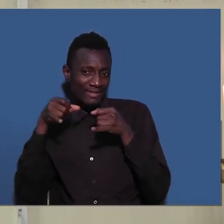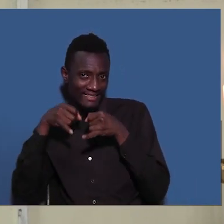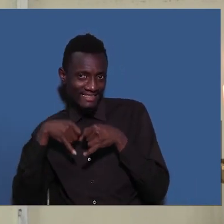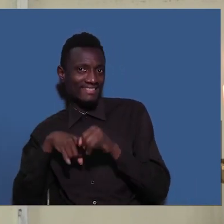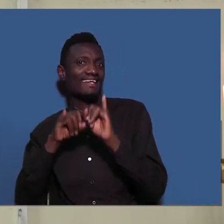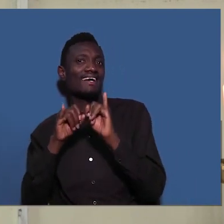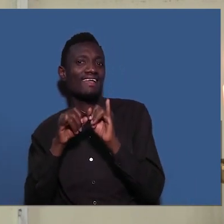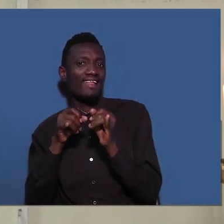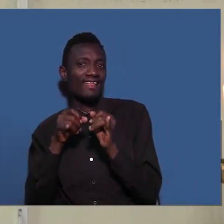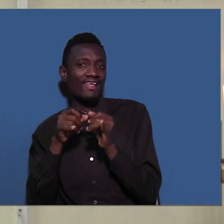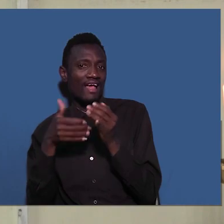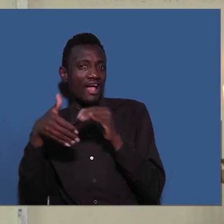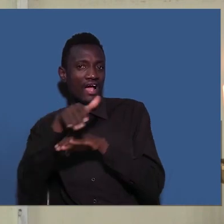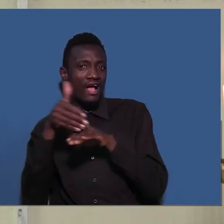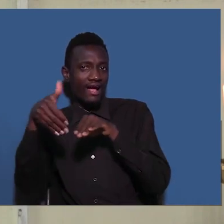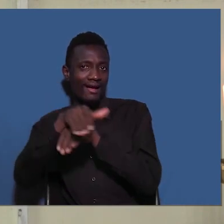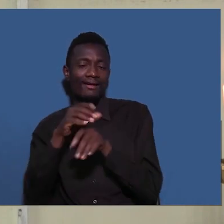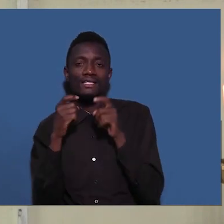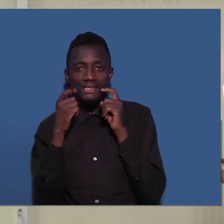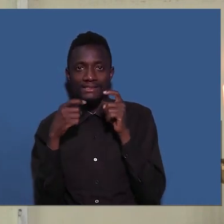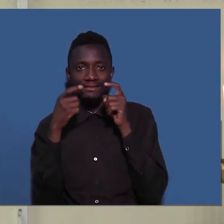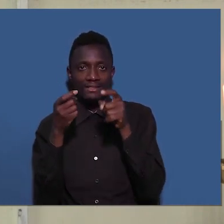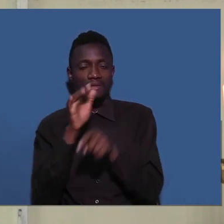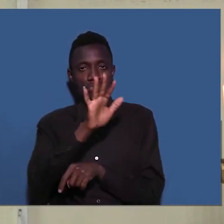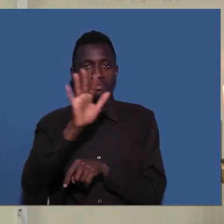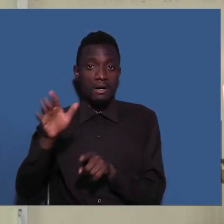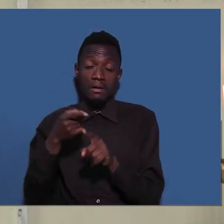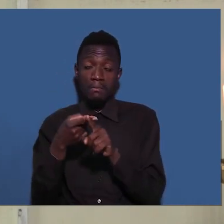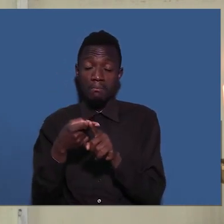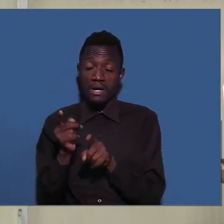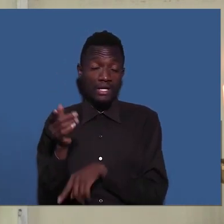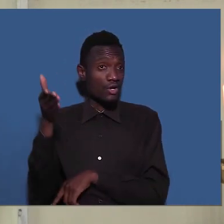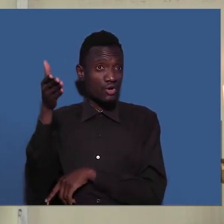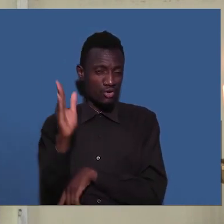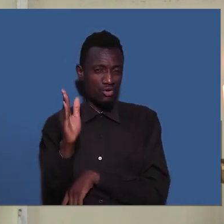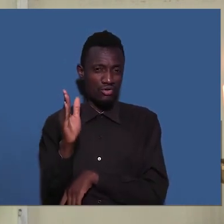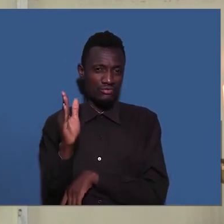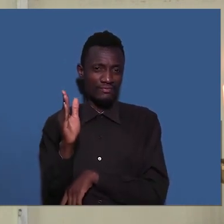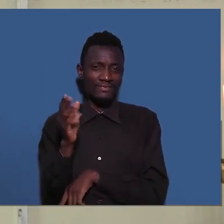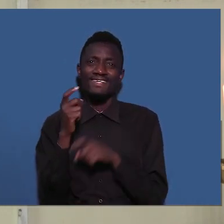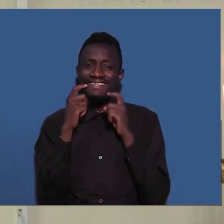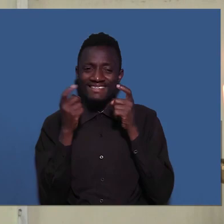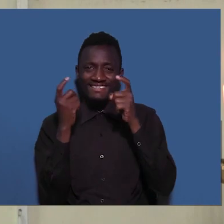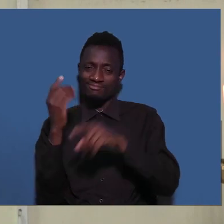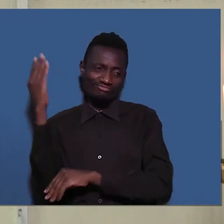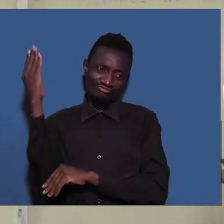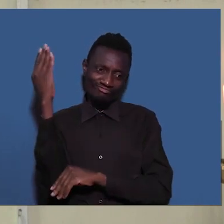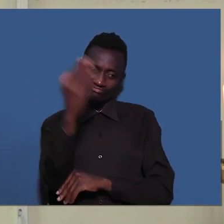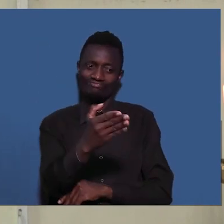conceal their sin. But God called it as it